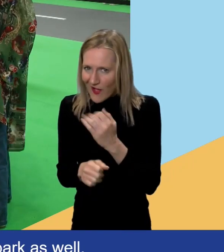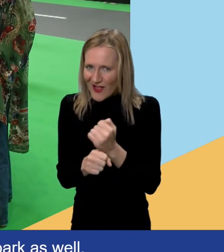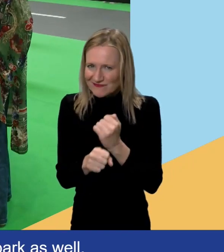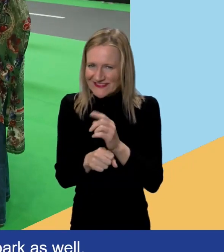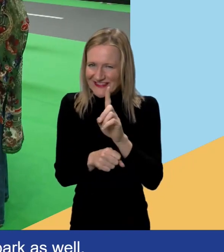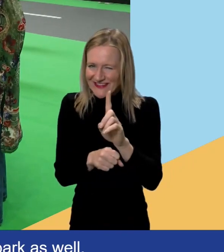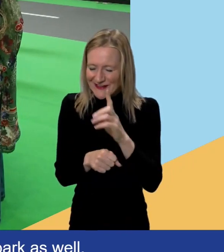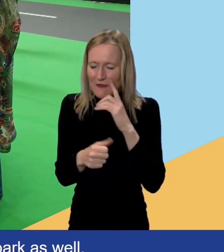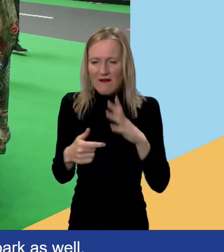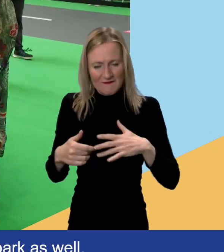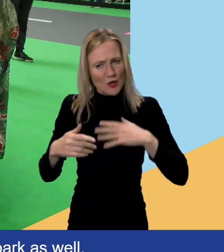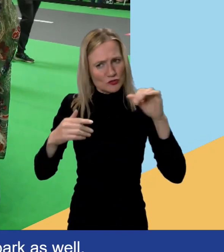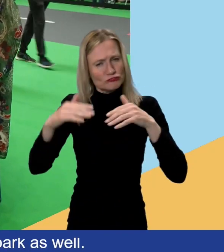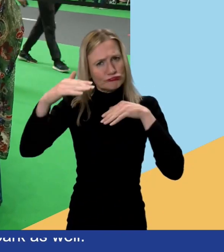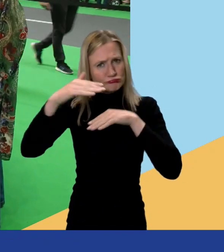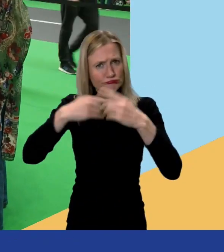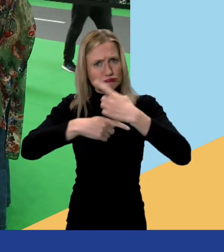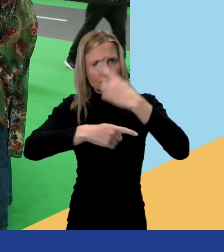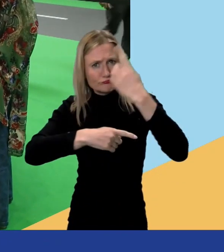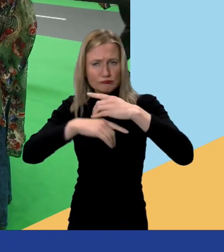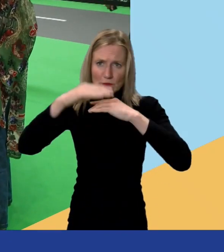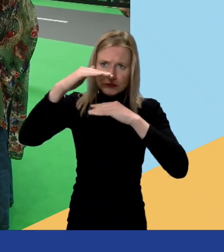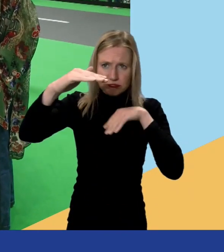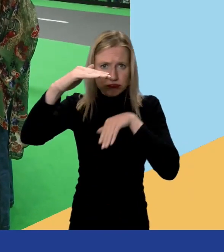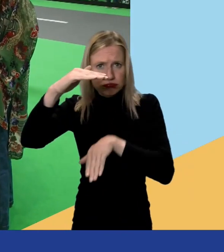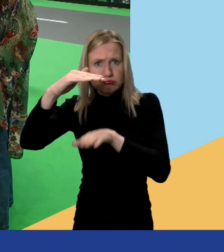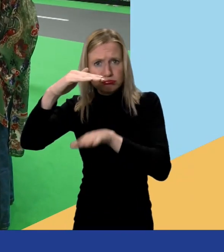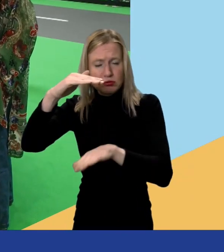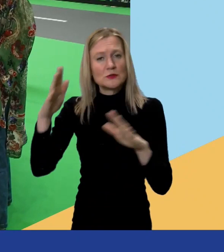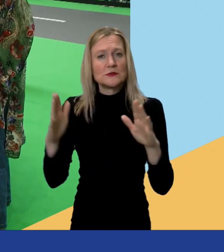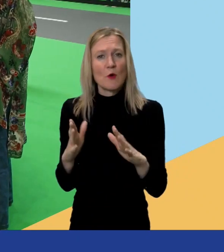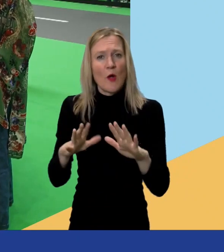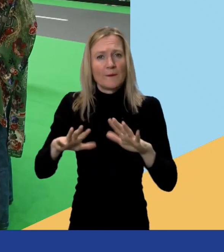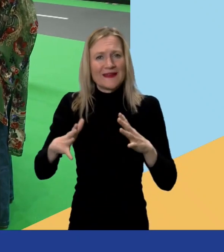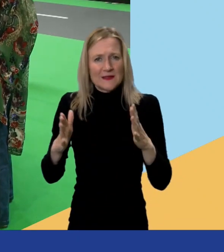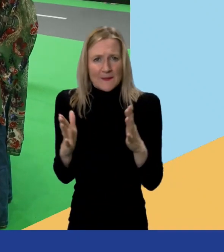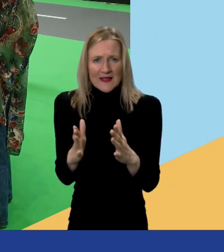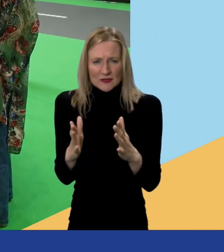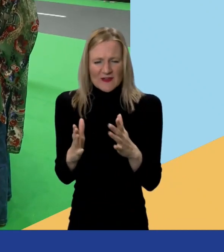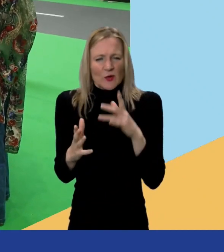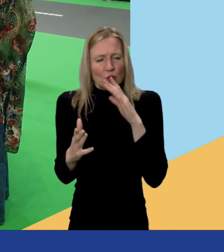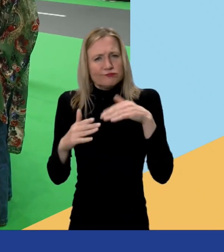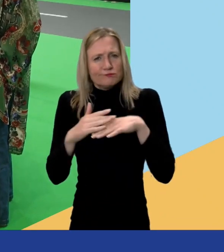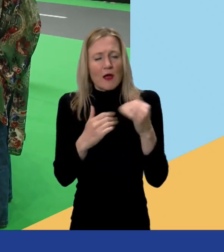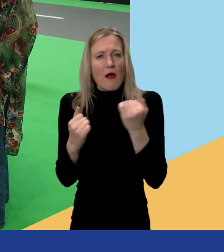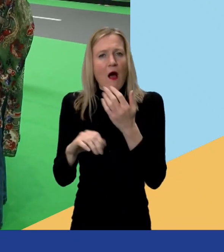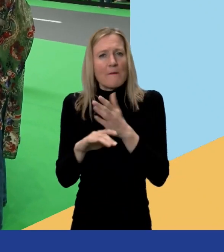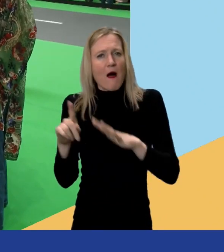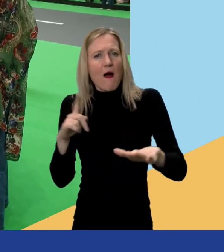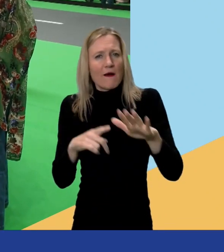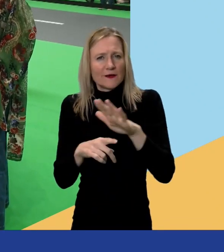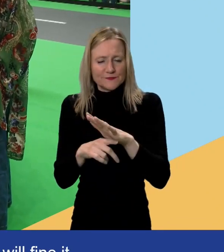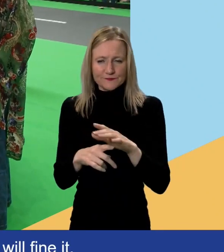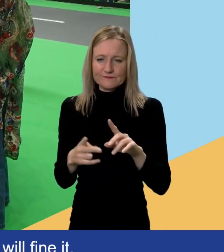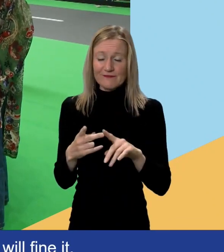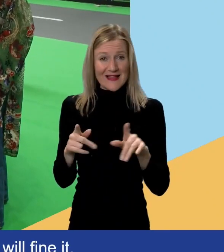finds one somewhere. But I've never found anything in the small, medium category that doesn't just fit in a standard car park. Which is great, and it's the same basic